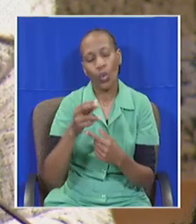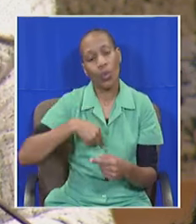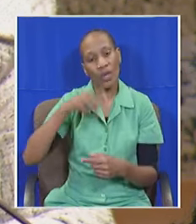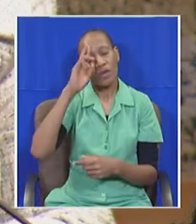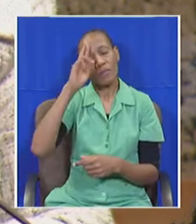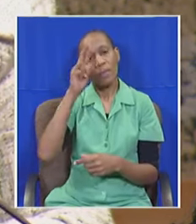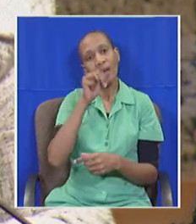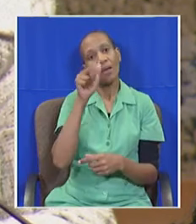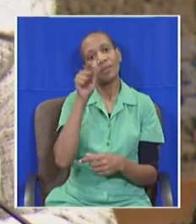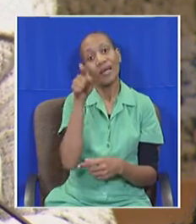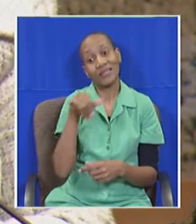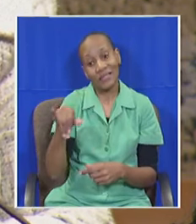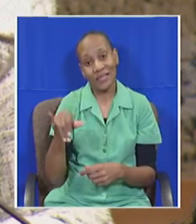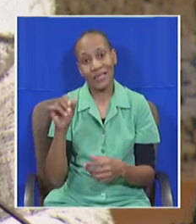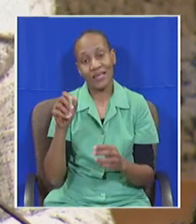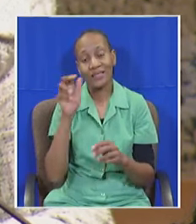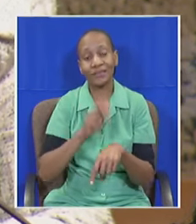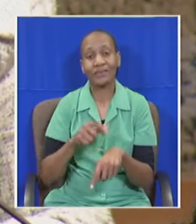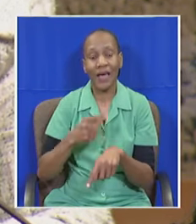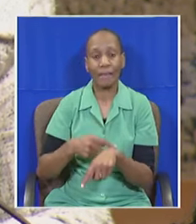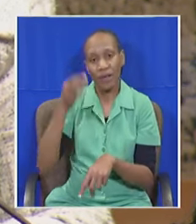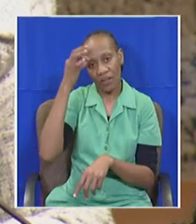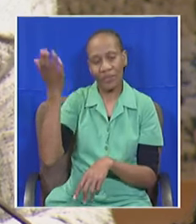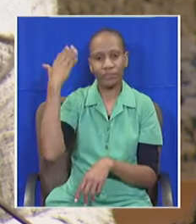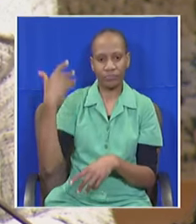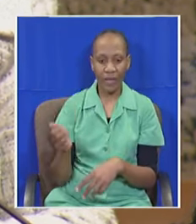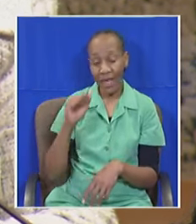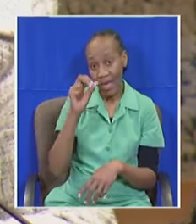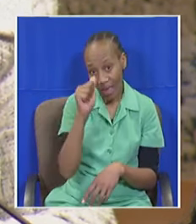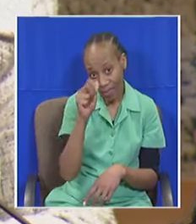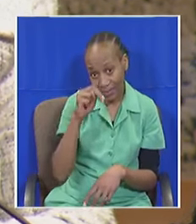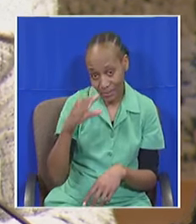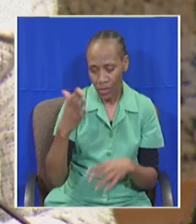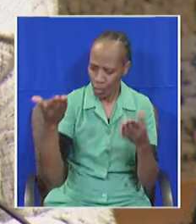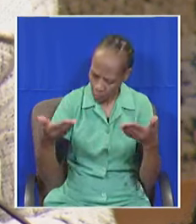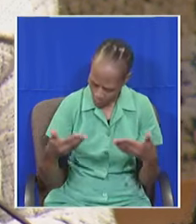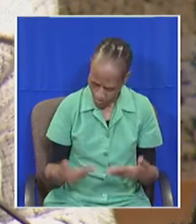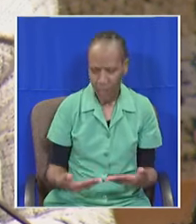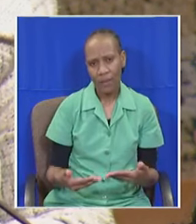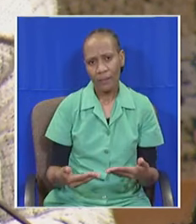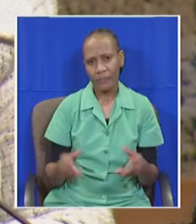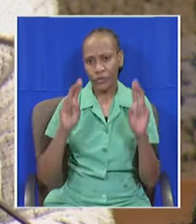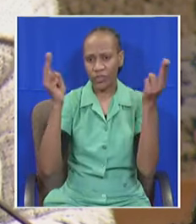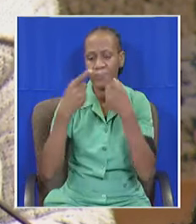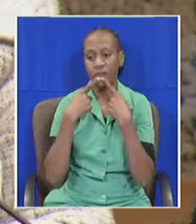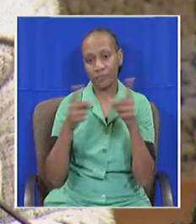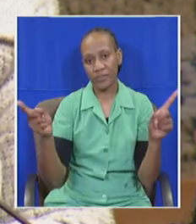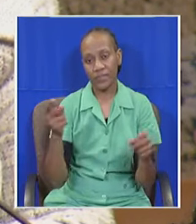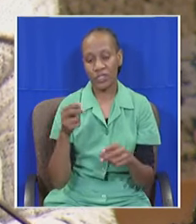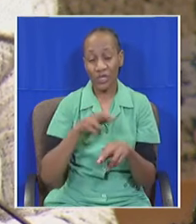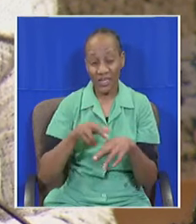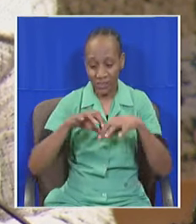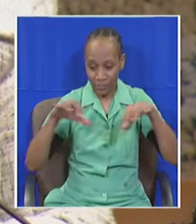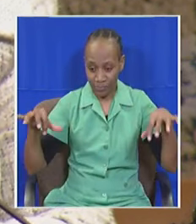Nazi-era propaganda. The ANC welcomes the university's statement condemning racism, racial